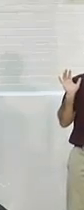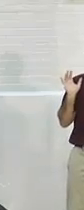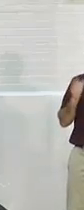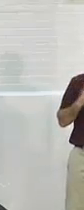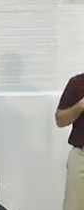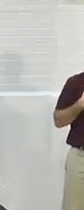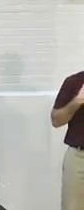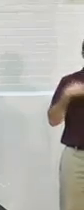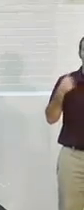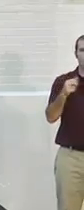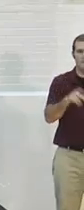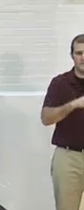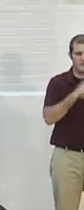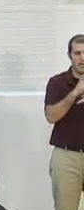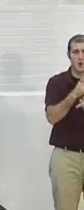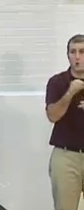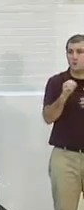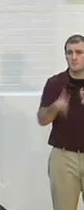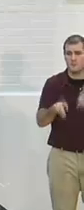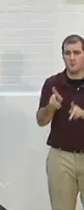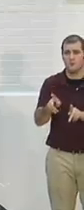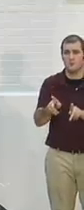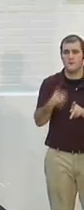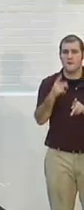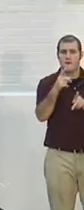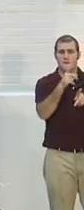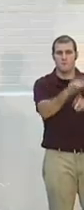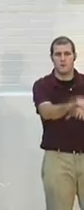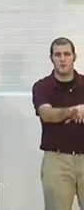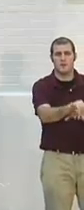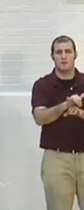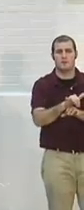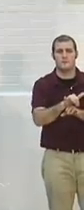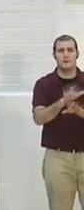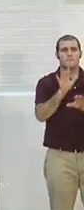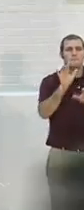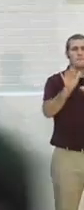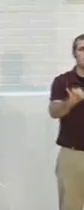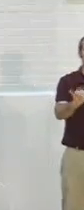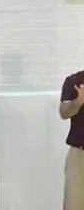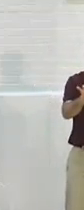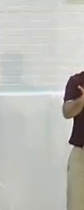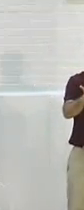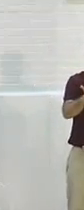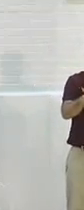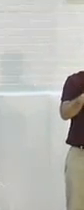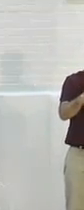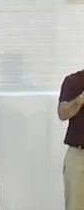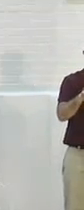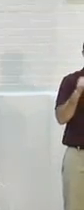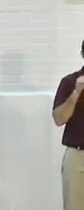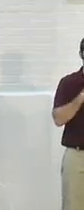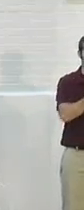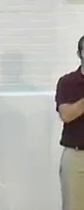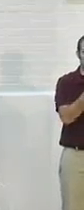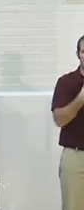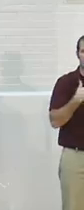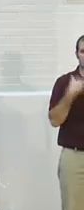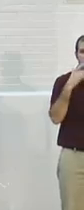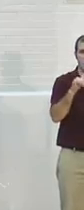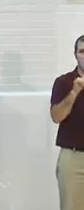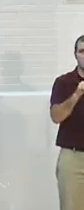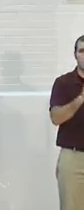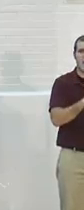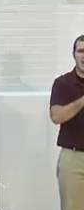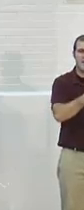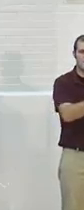of the planet or the health of our people for that. That's, I think, the approach I want to take as president,